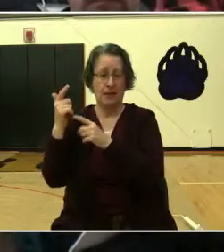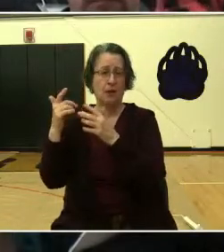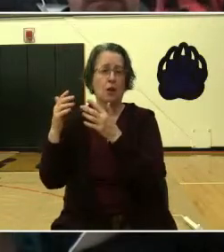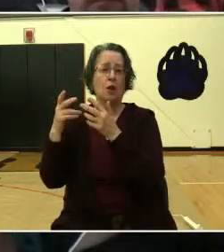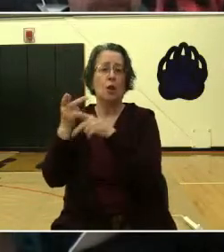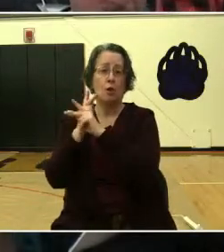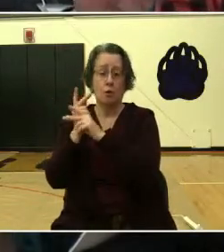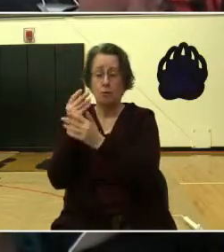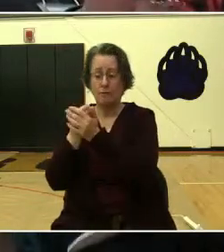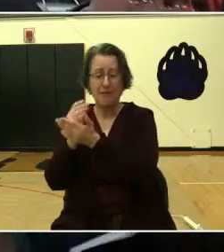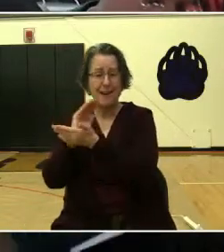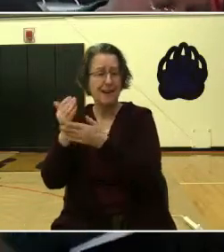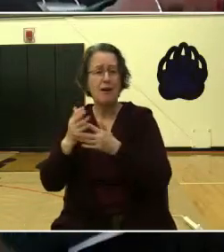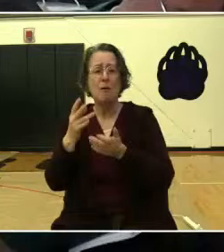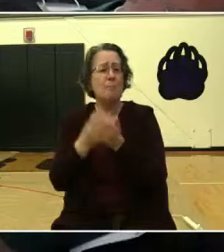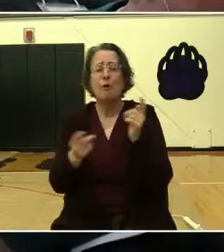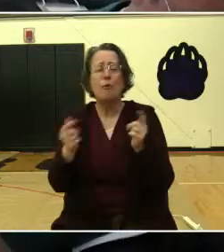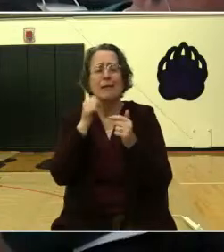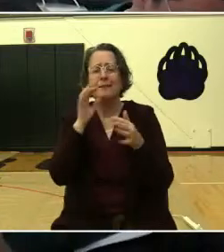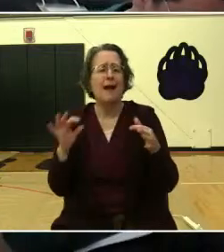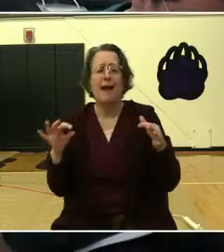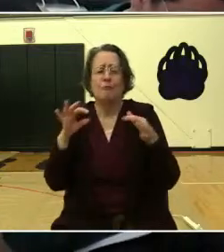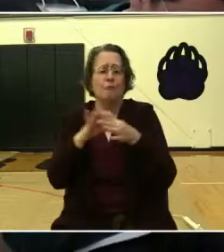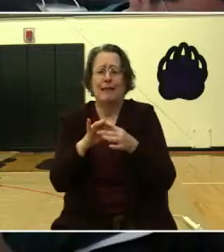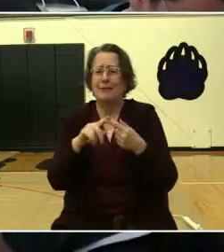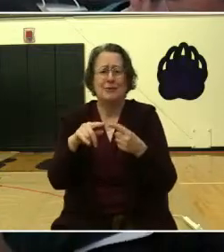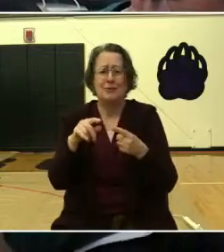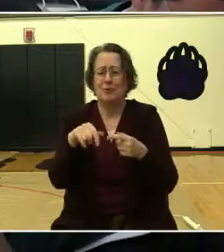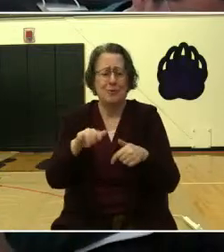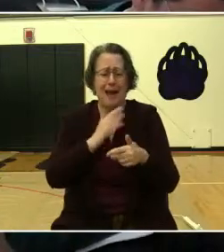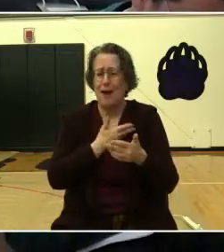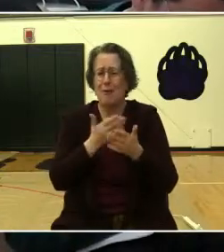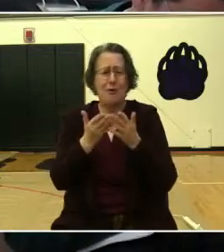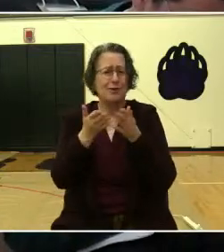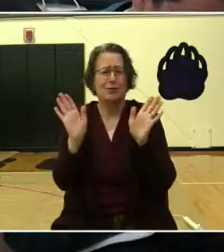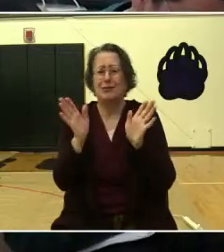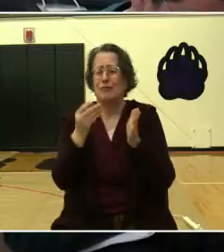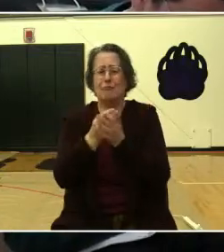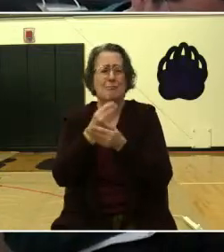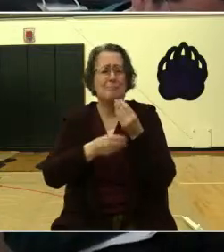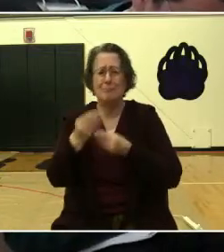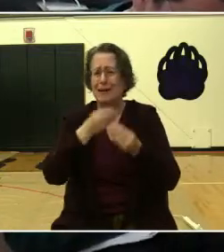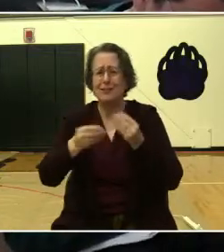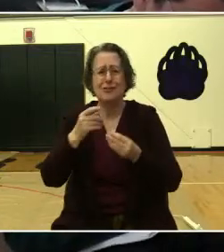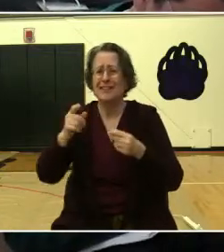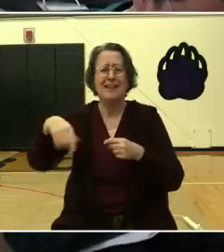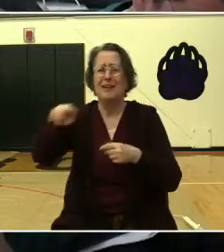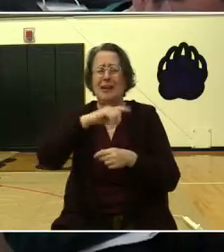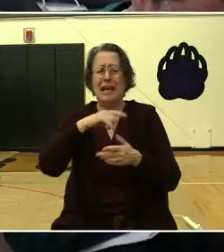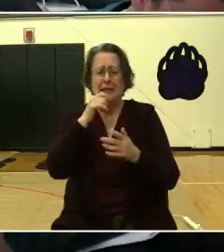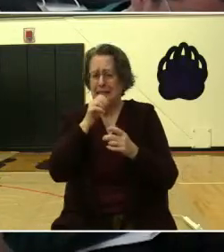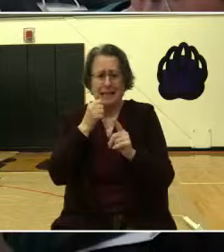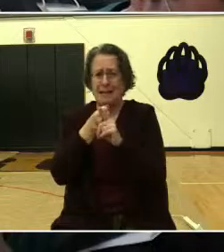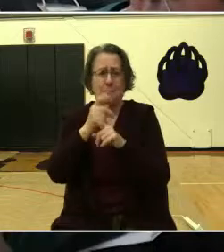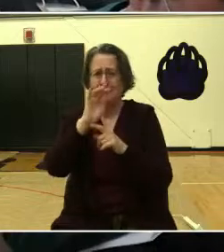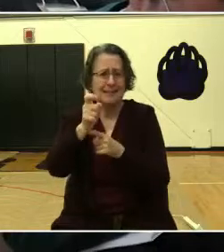approve at town meeting but it is uh solely affecting downtown and uh the rest of